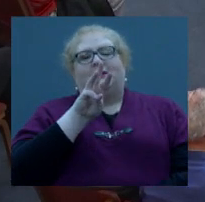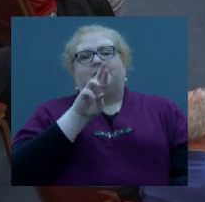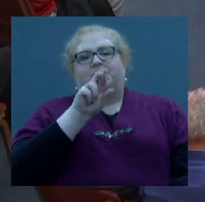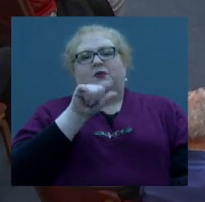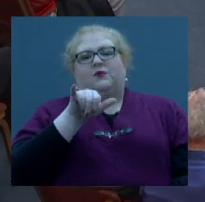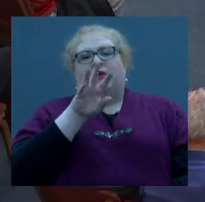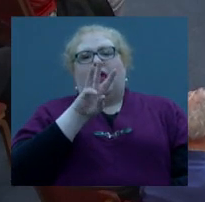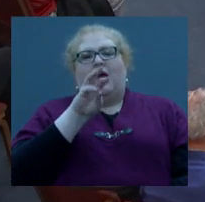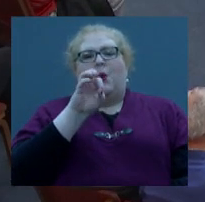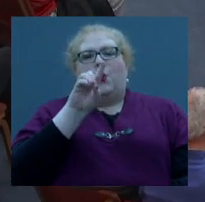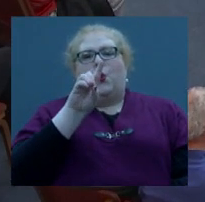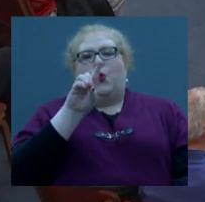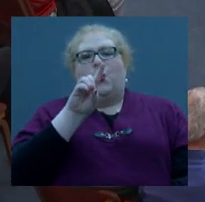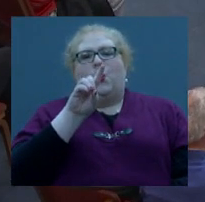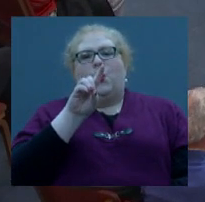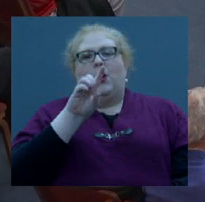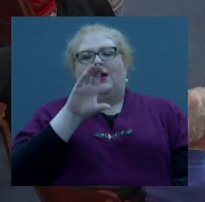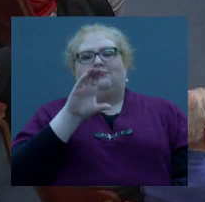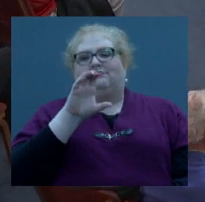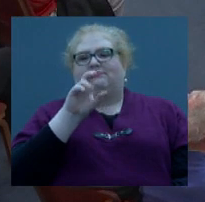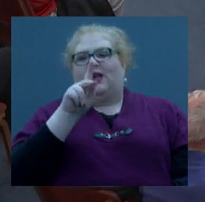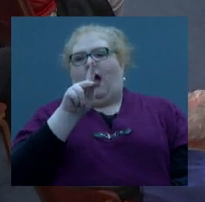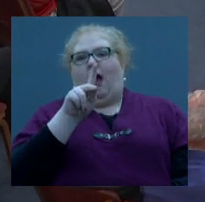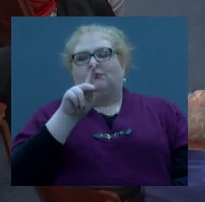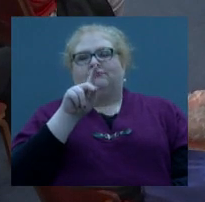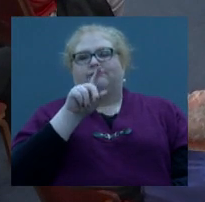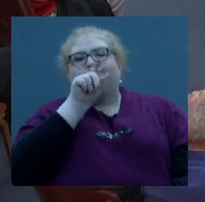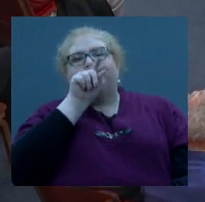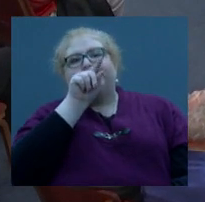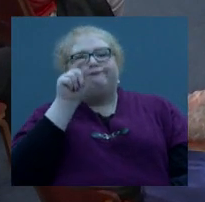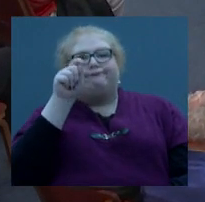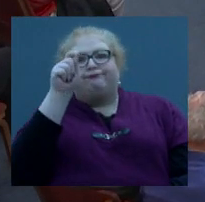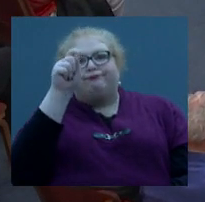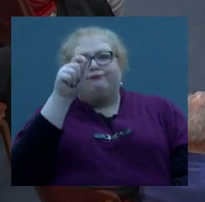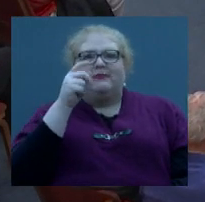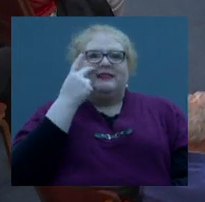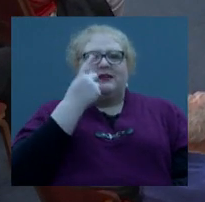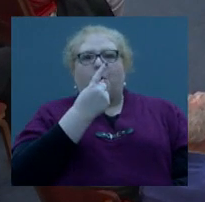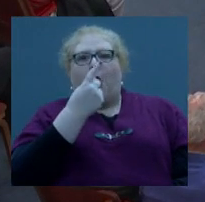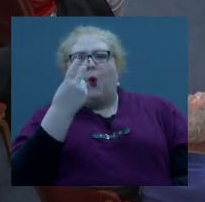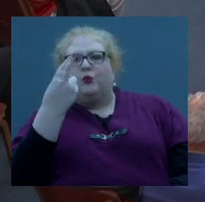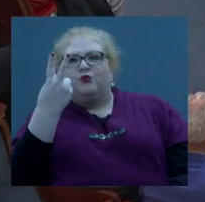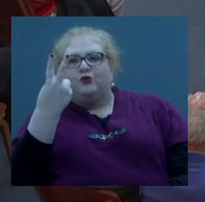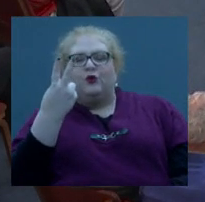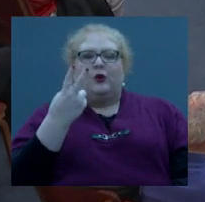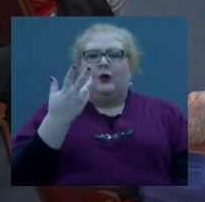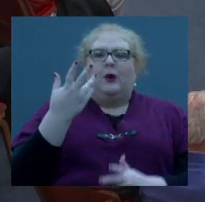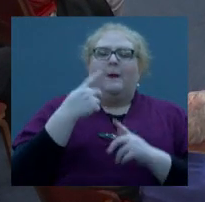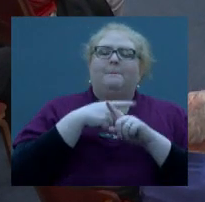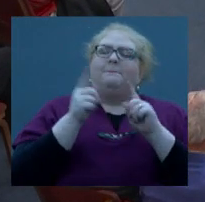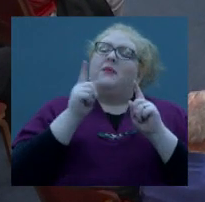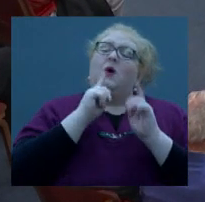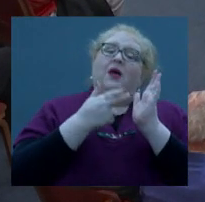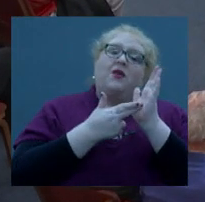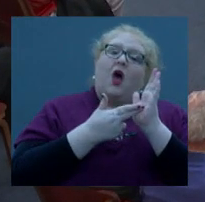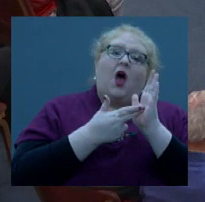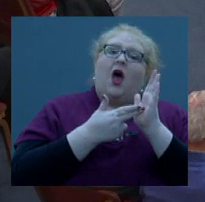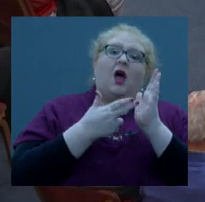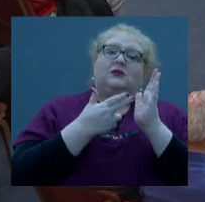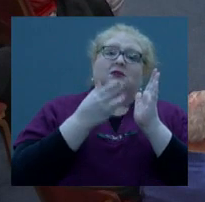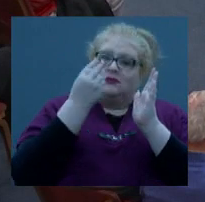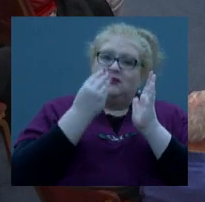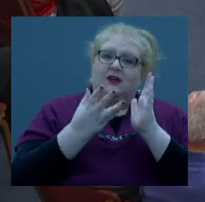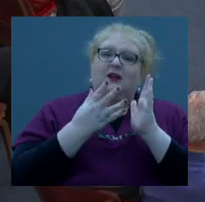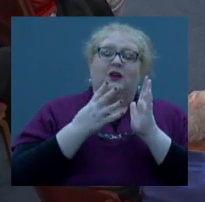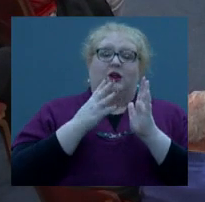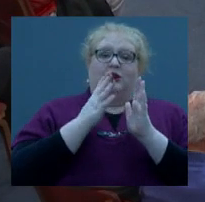that they're endangered. Might have seen one or two of those. But in all honesty, everybody's brought up the right questions